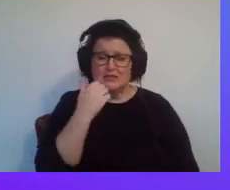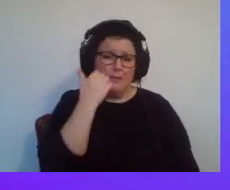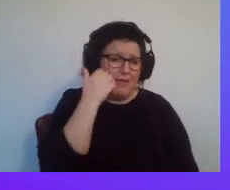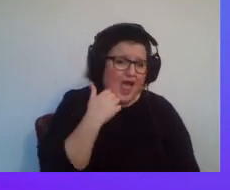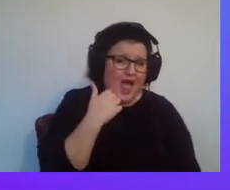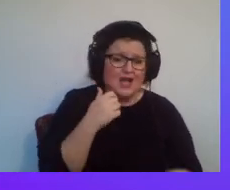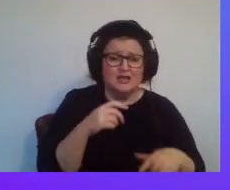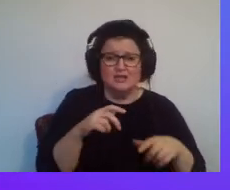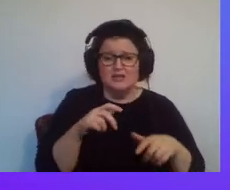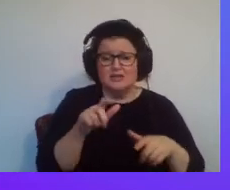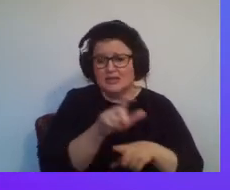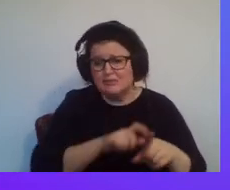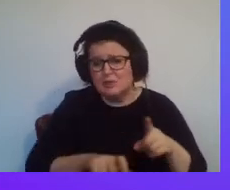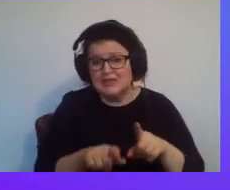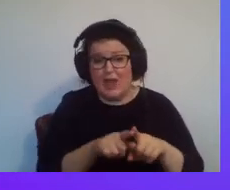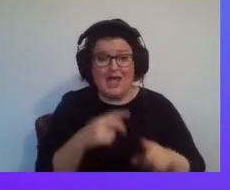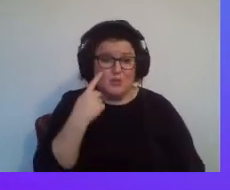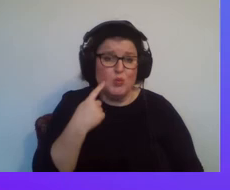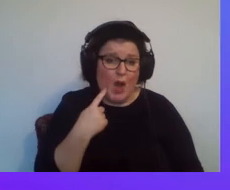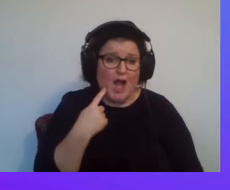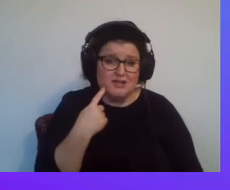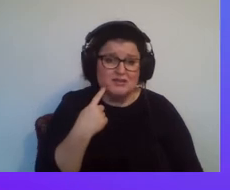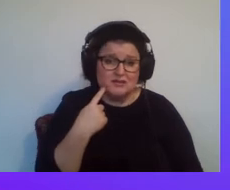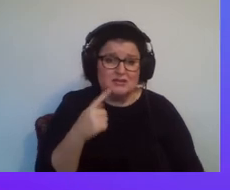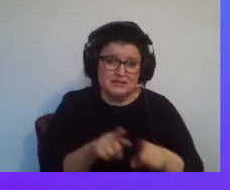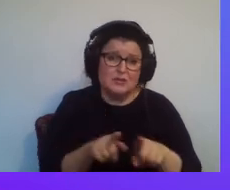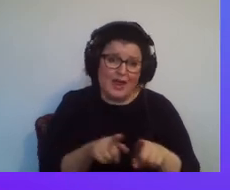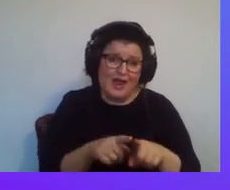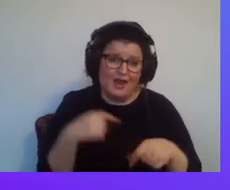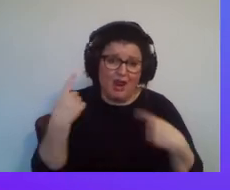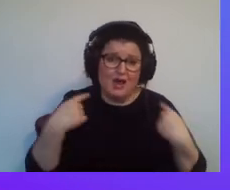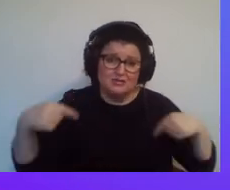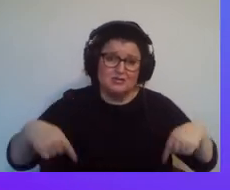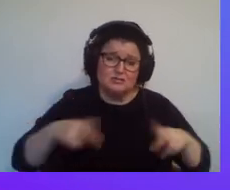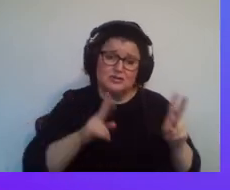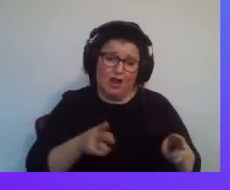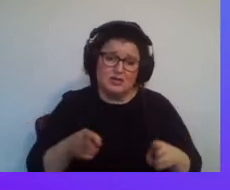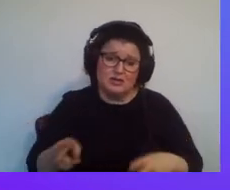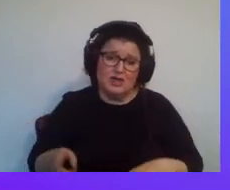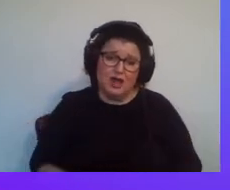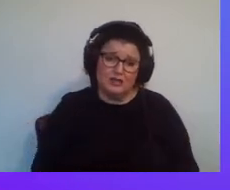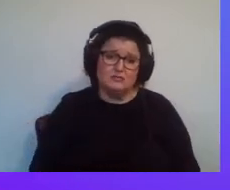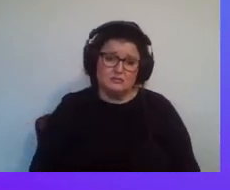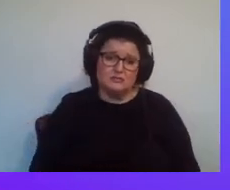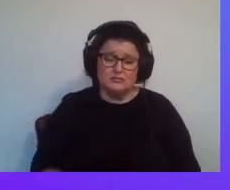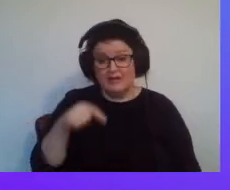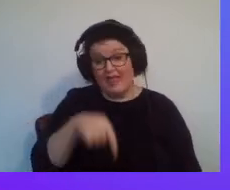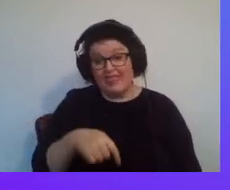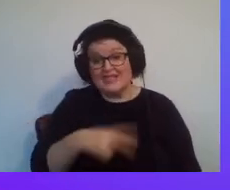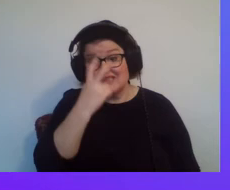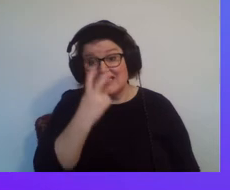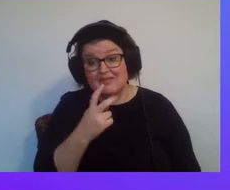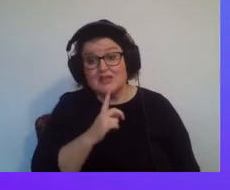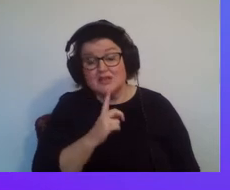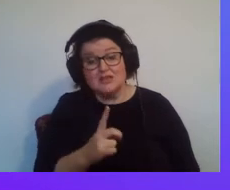these inequalities are ingrained in this epidemic. And part of the conversation that we'll have this evening is to say, how do we get beyond